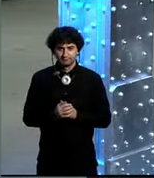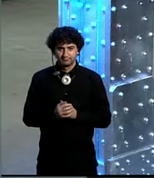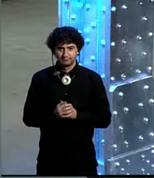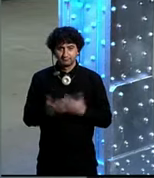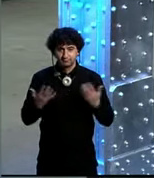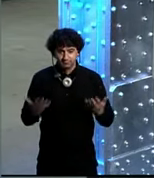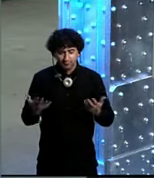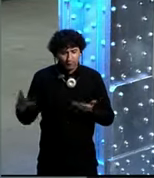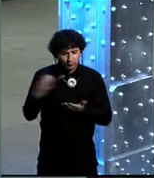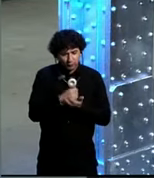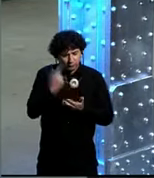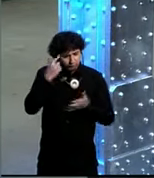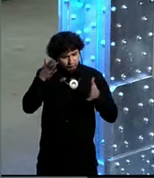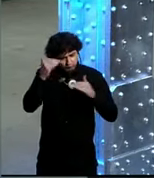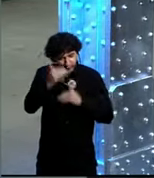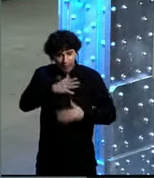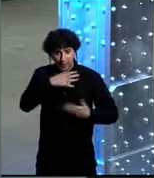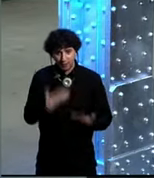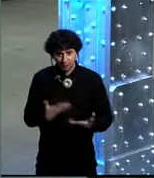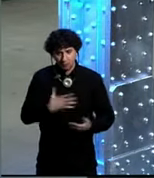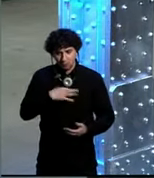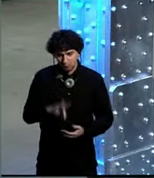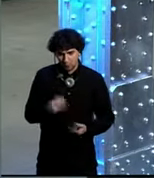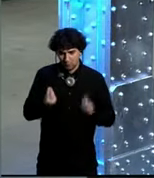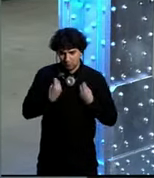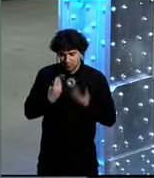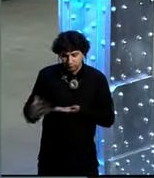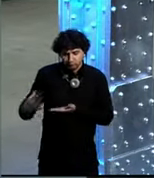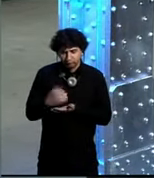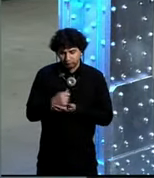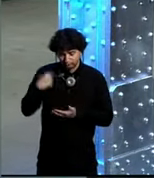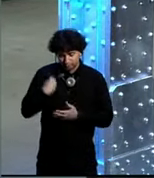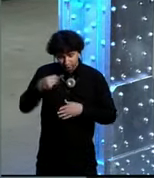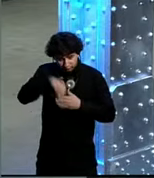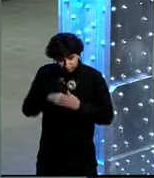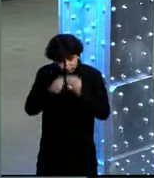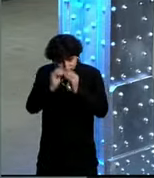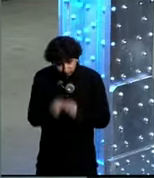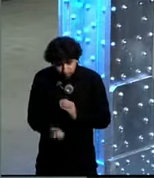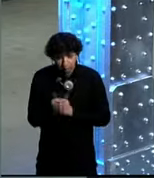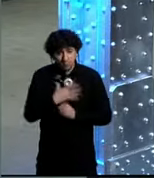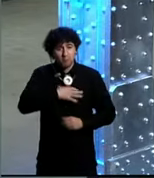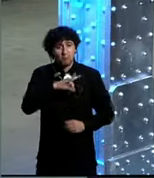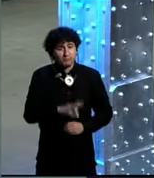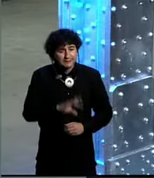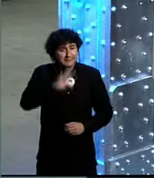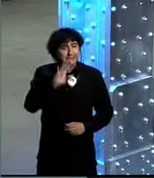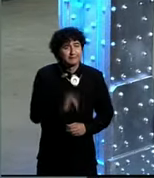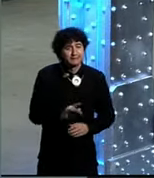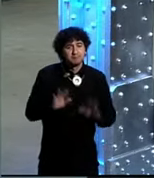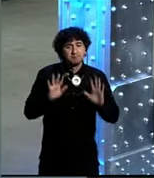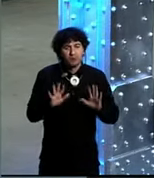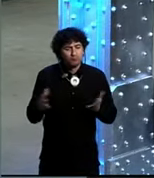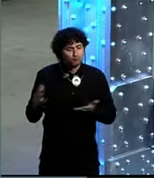a decent living out of creating content? Yes, but it all comes back to the content, which has to be